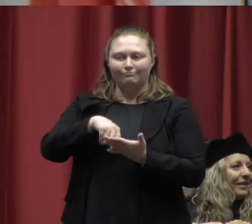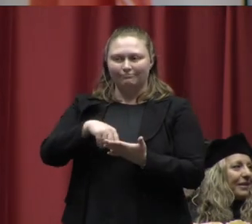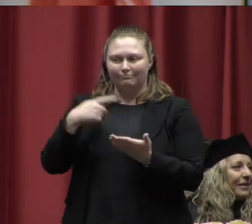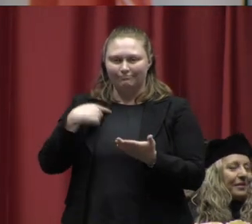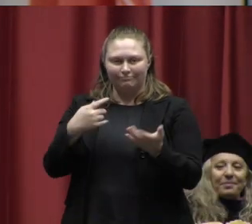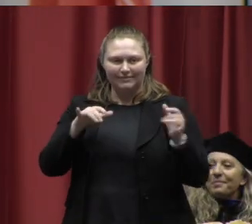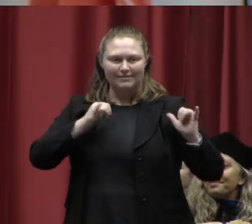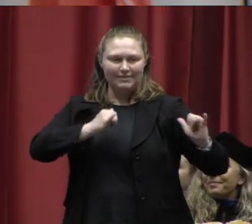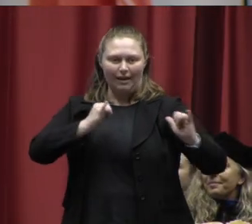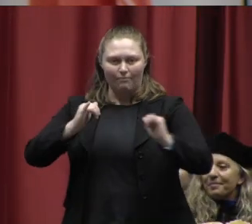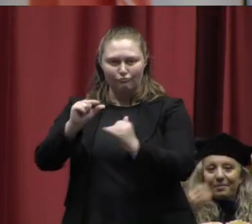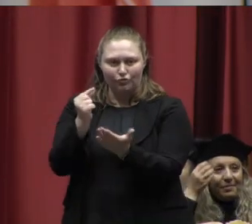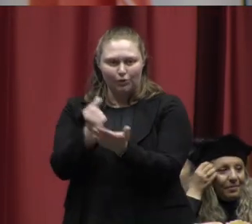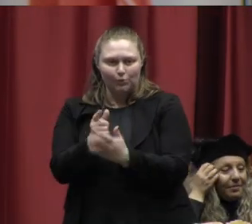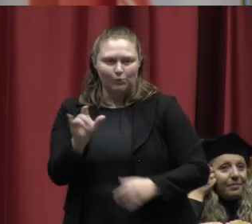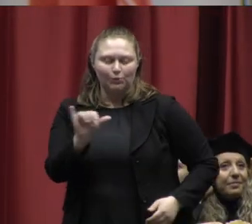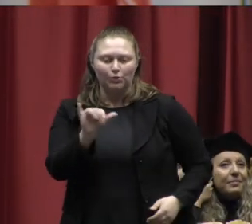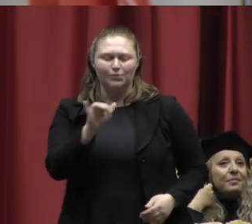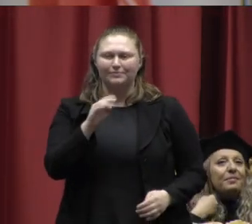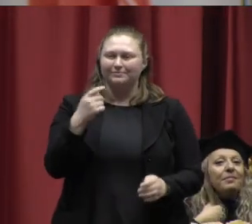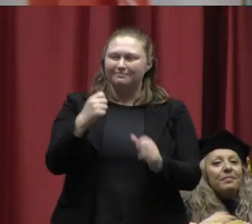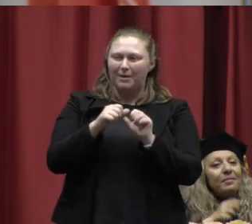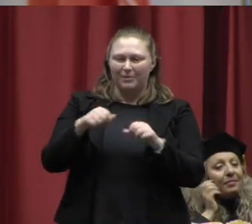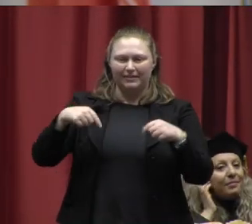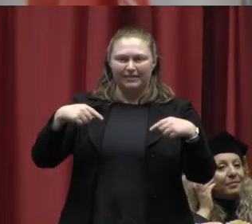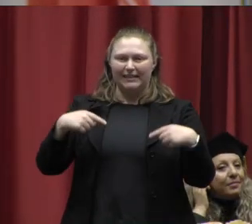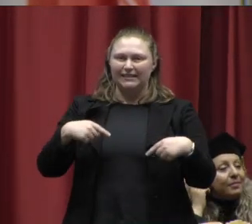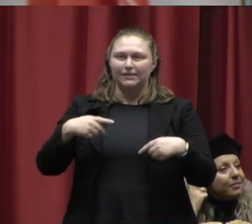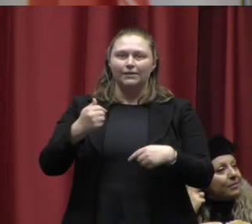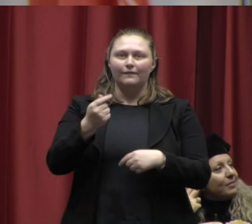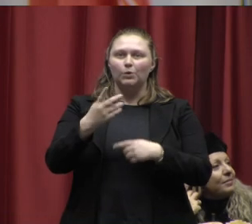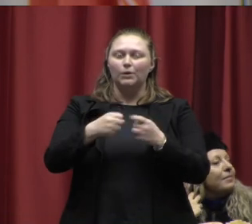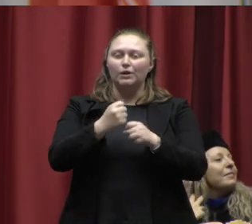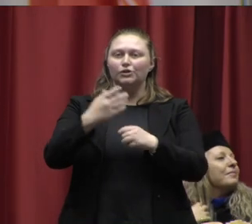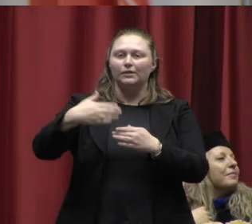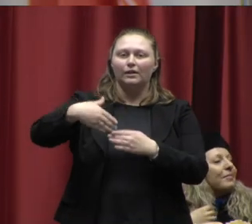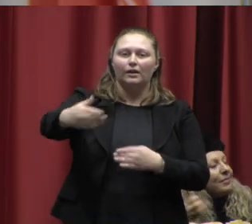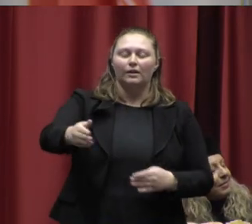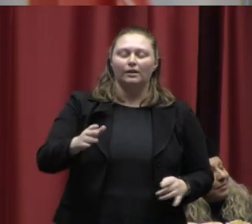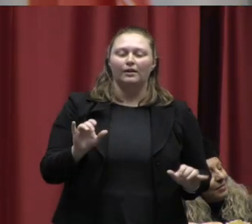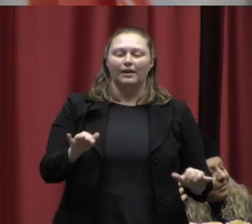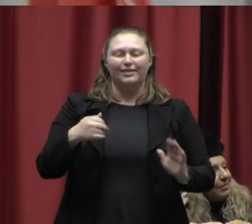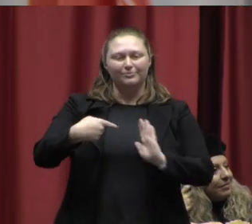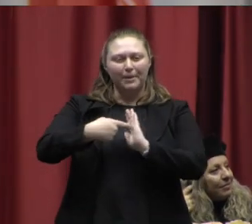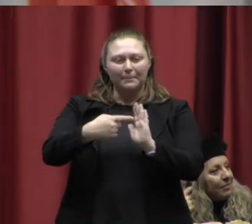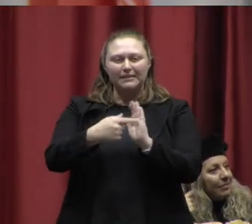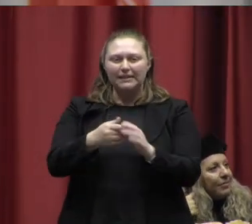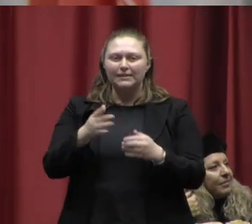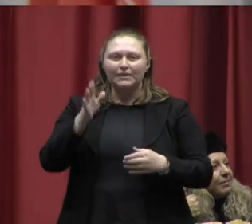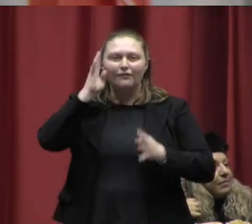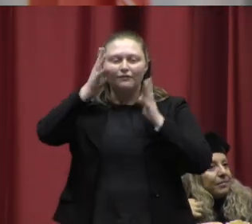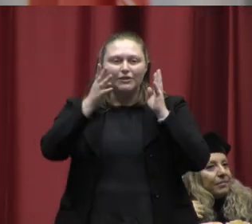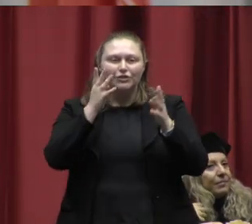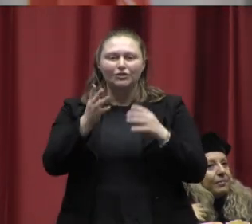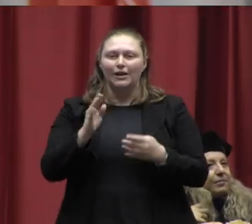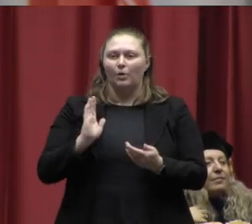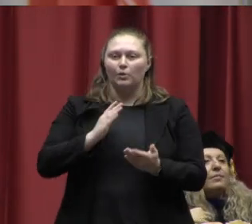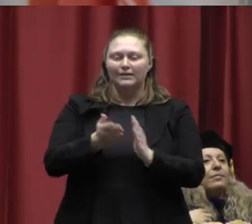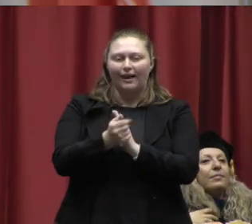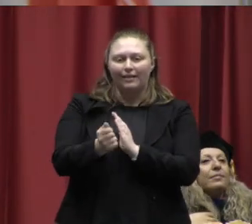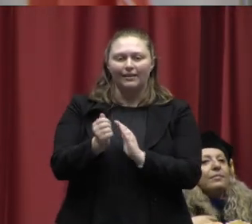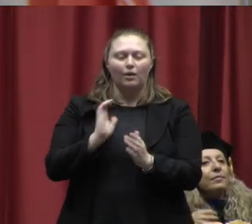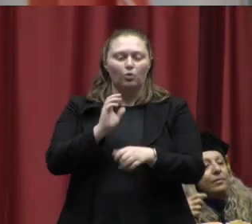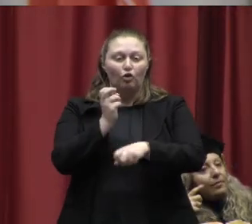graduate. For many of us, this has been years in the making, and it represents accumulation of countless hours of hard